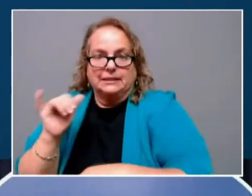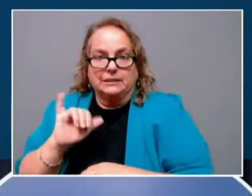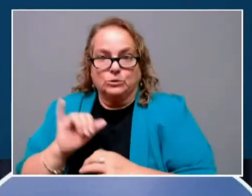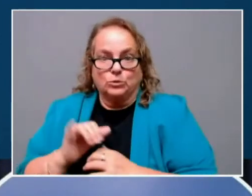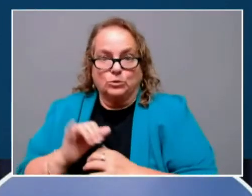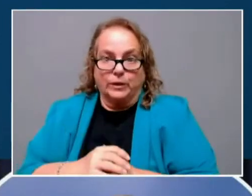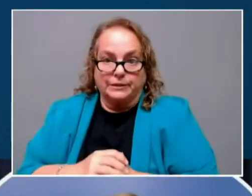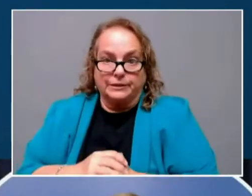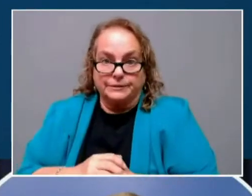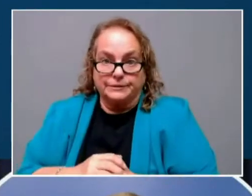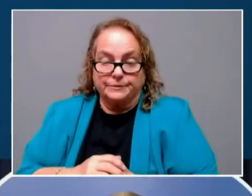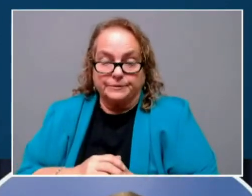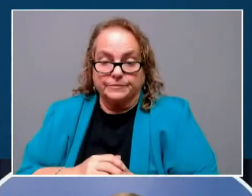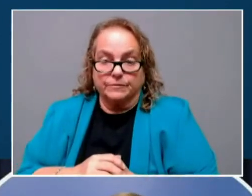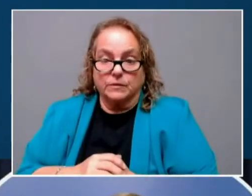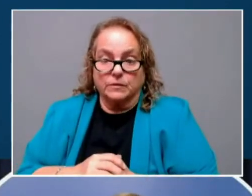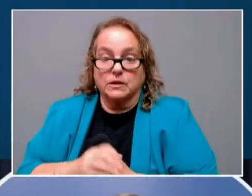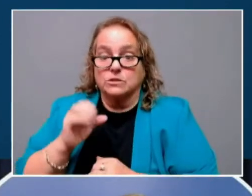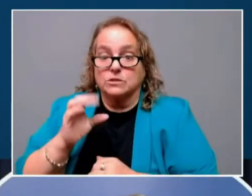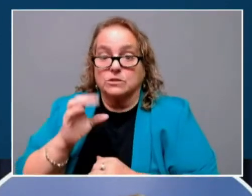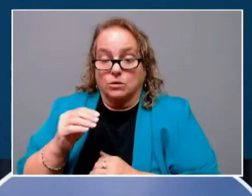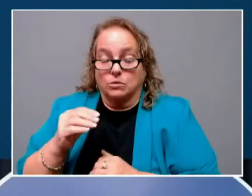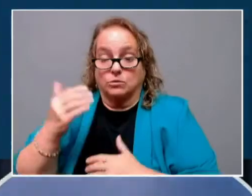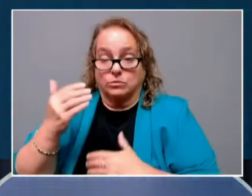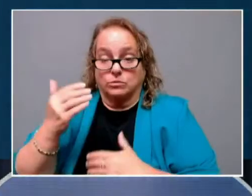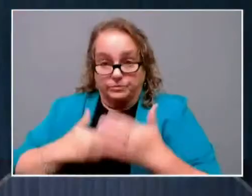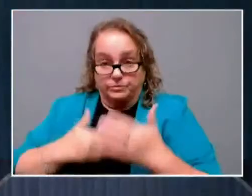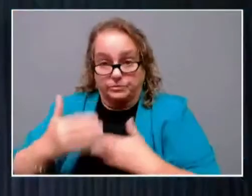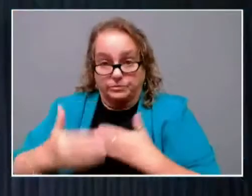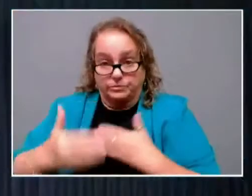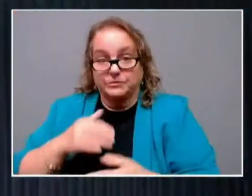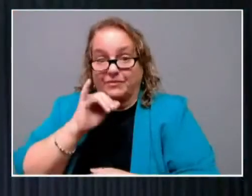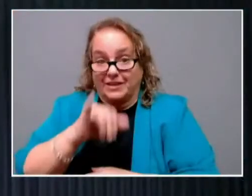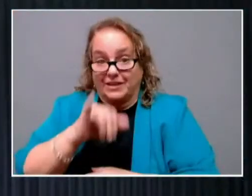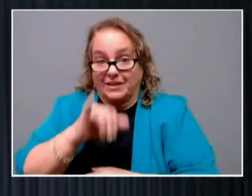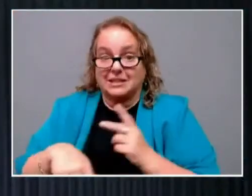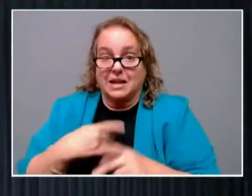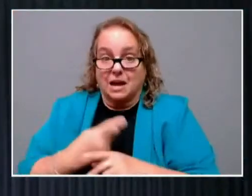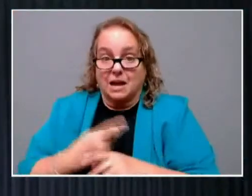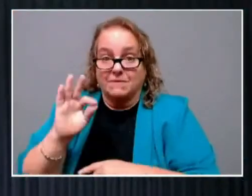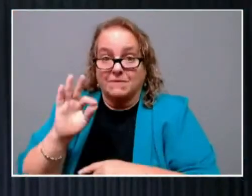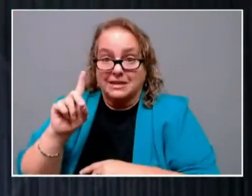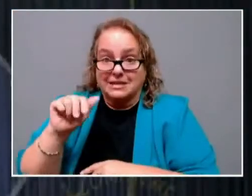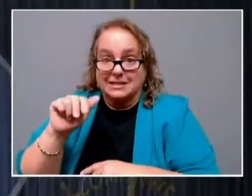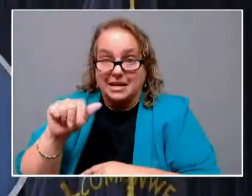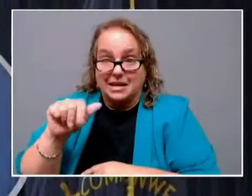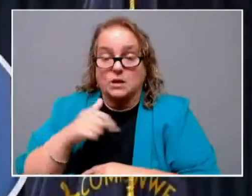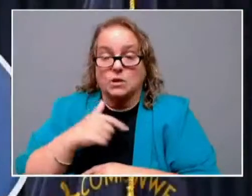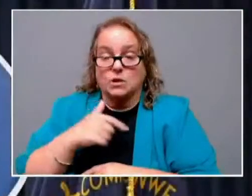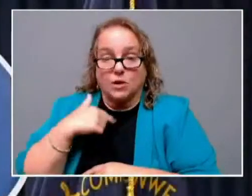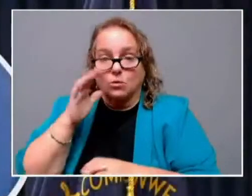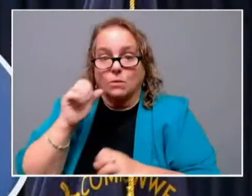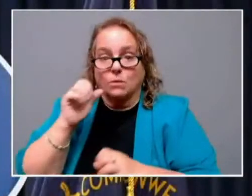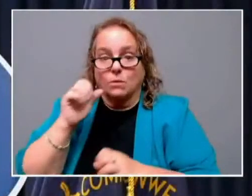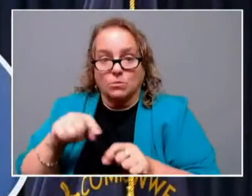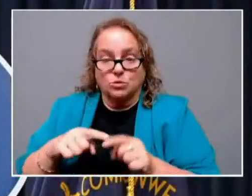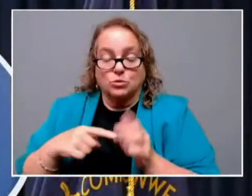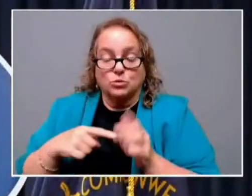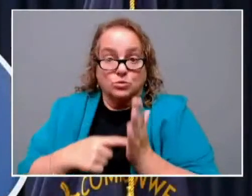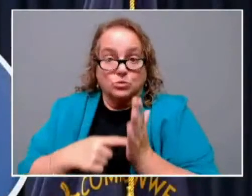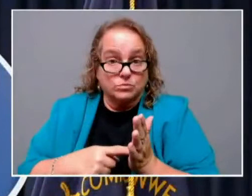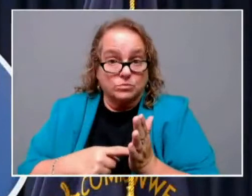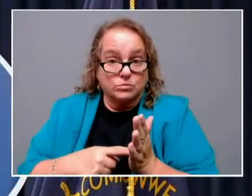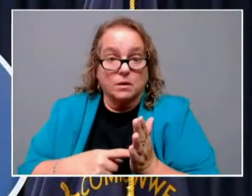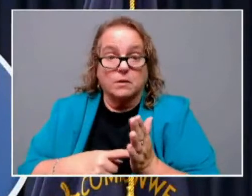groups. So moving forward, this is the type of data that we will be able to present based on